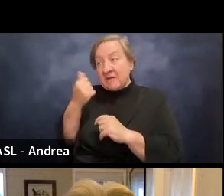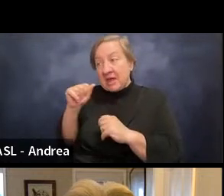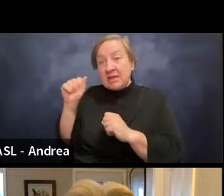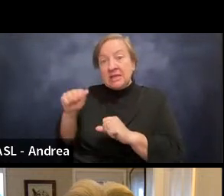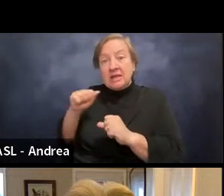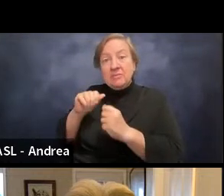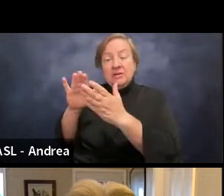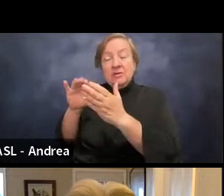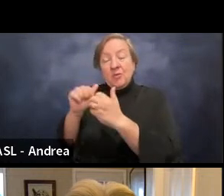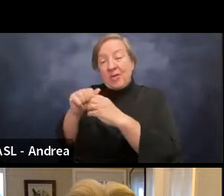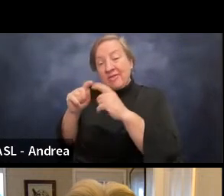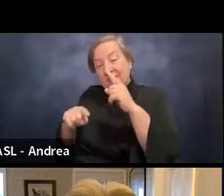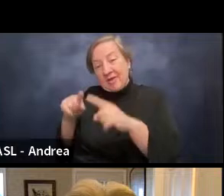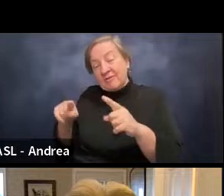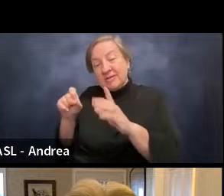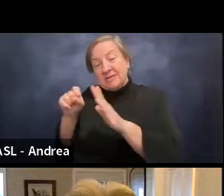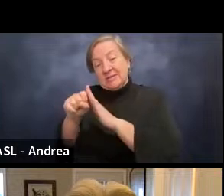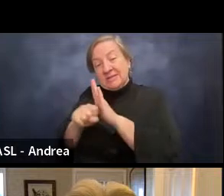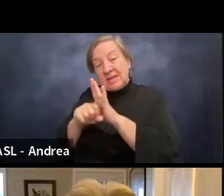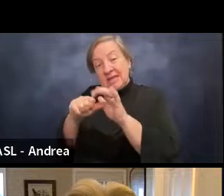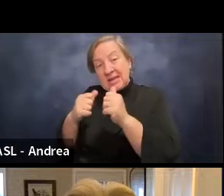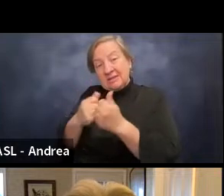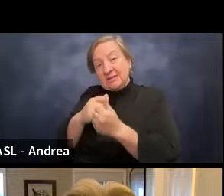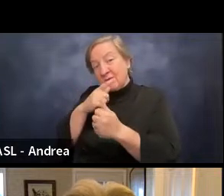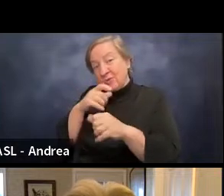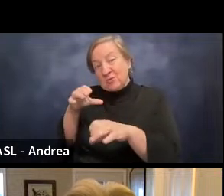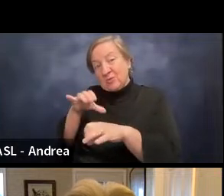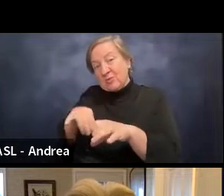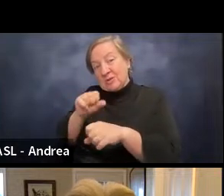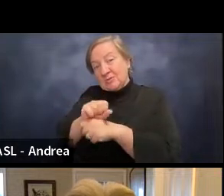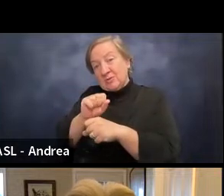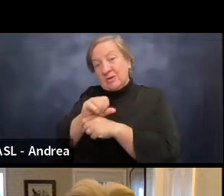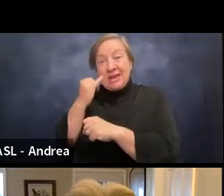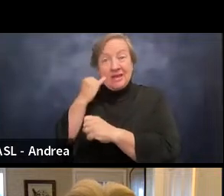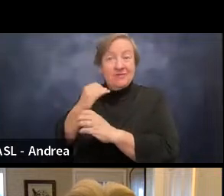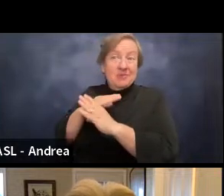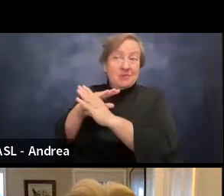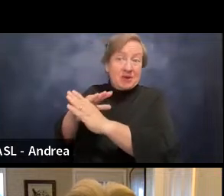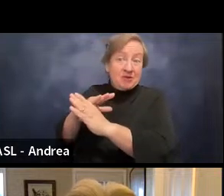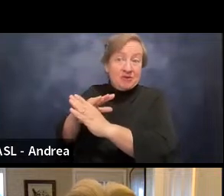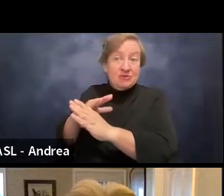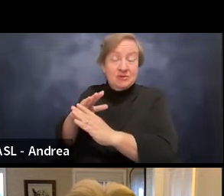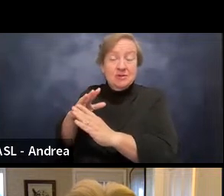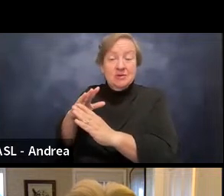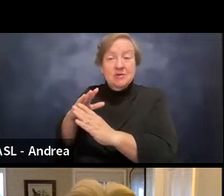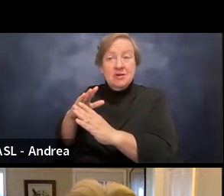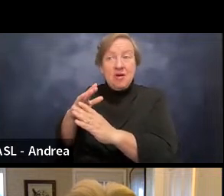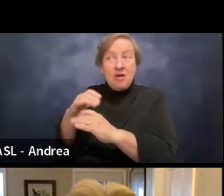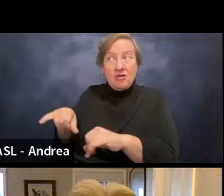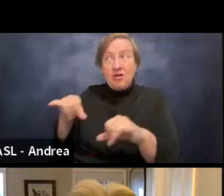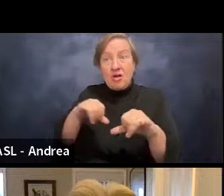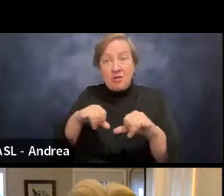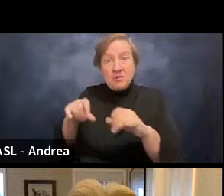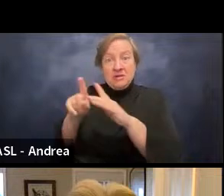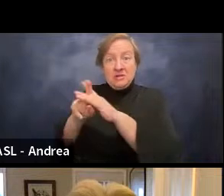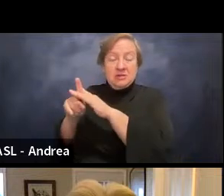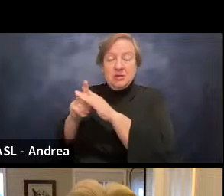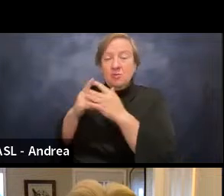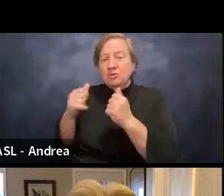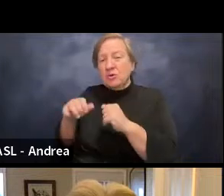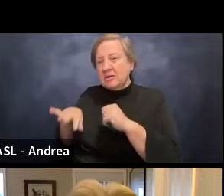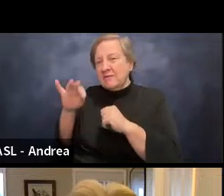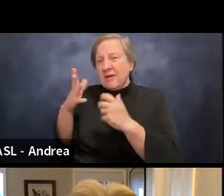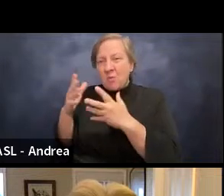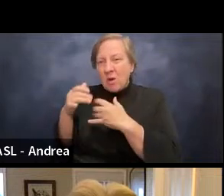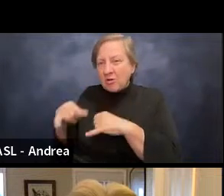with the various state agencies who do this work if the barriers are common. So we're trying to pick up those common